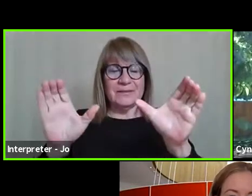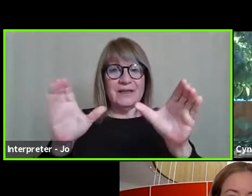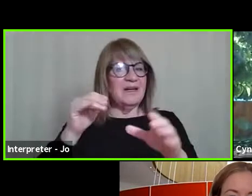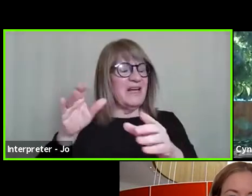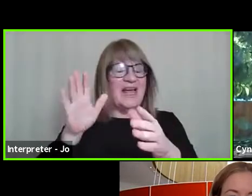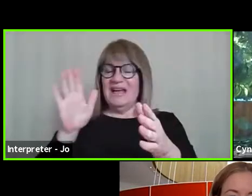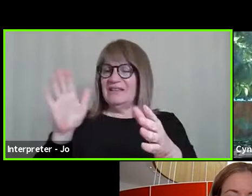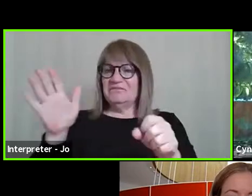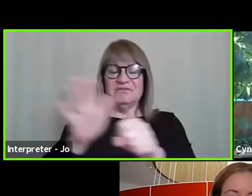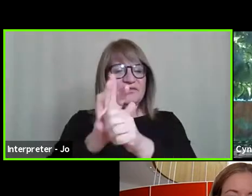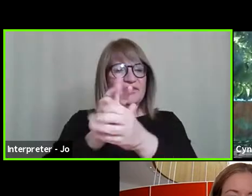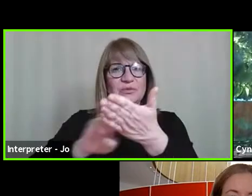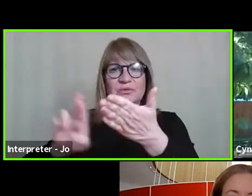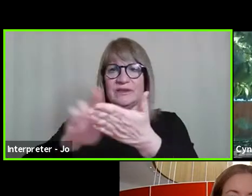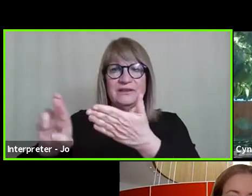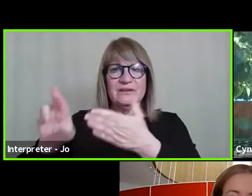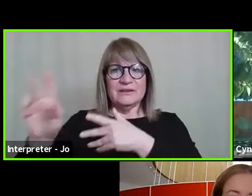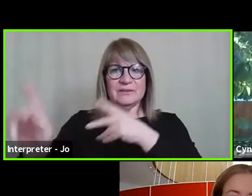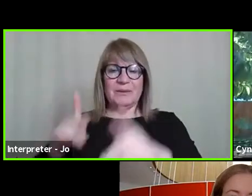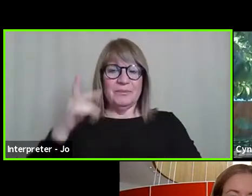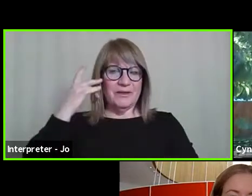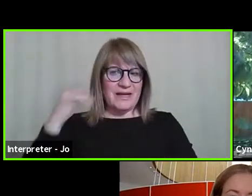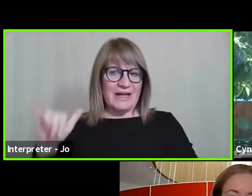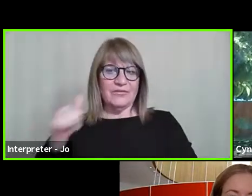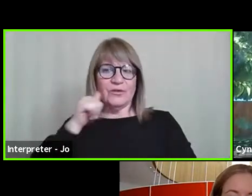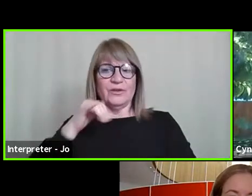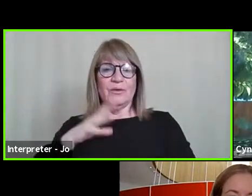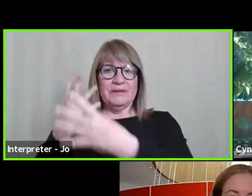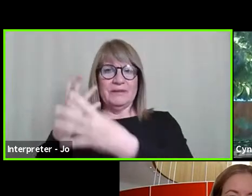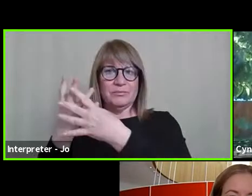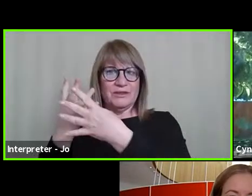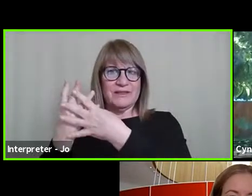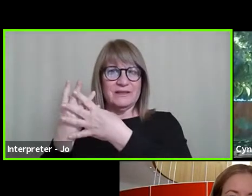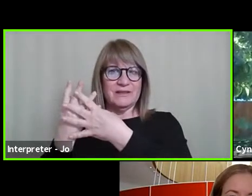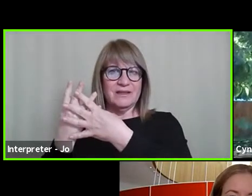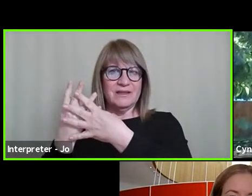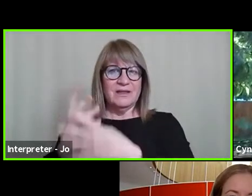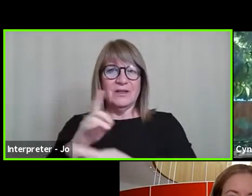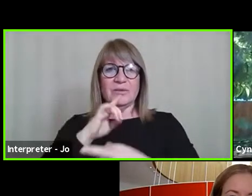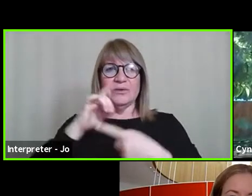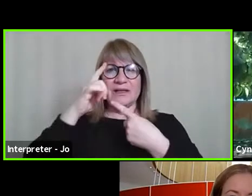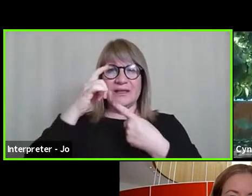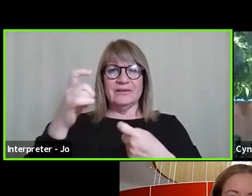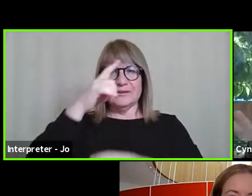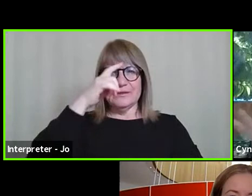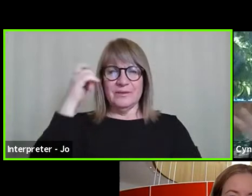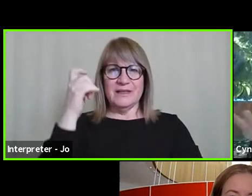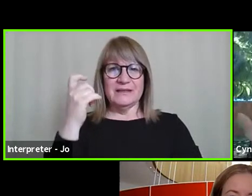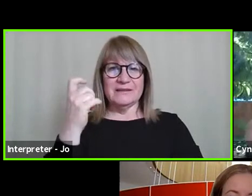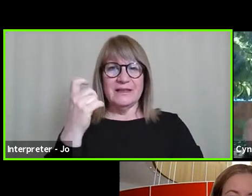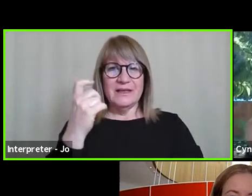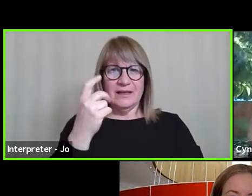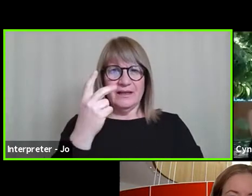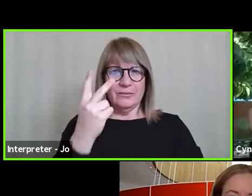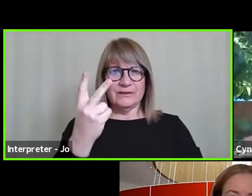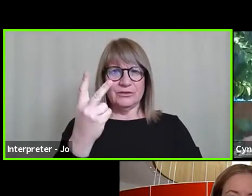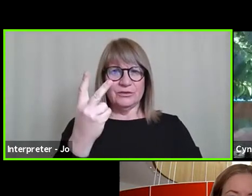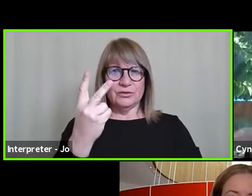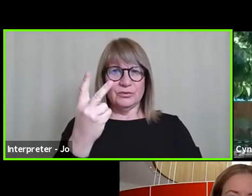that was being done by people in california's women's prisons and it was interesting because there were sort of two separate